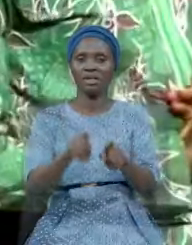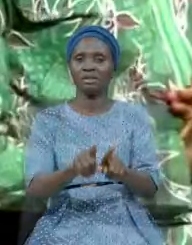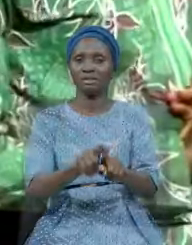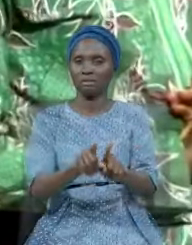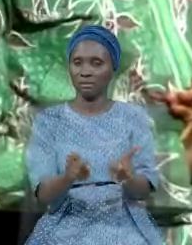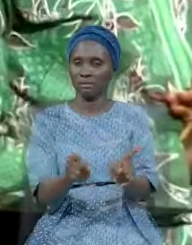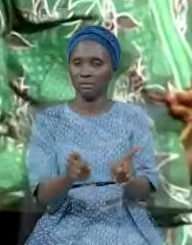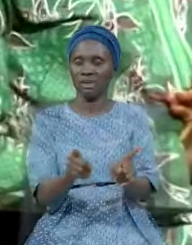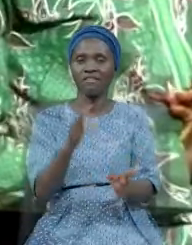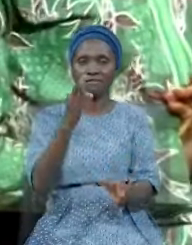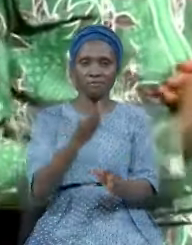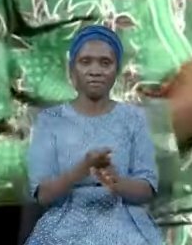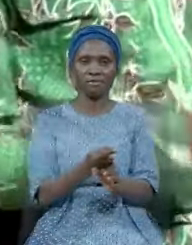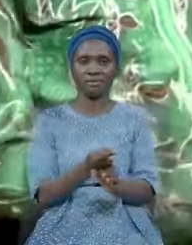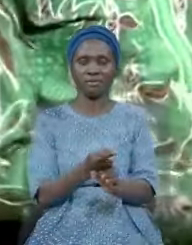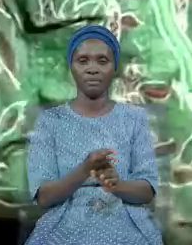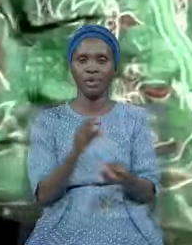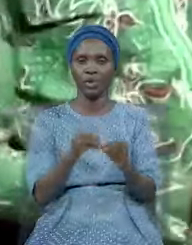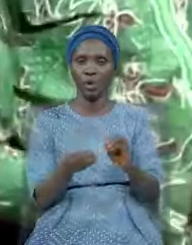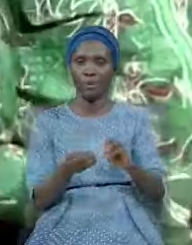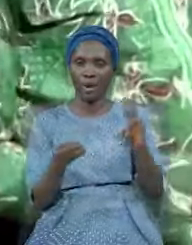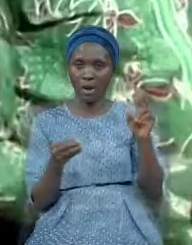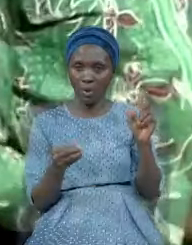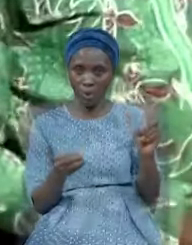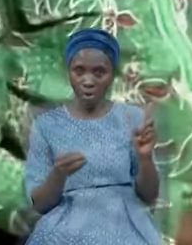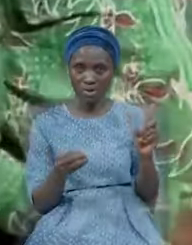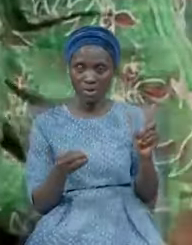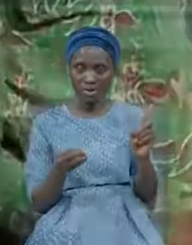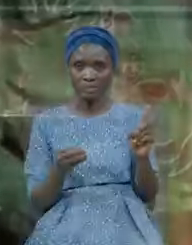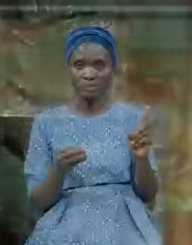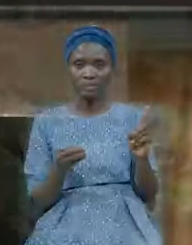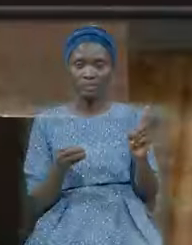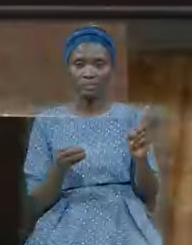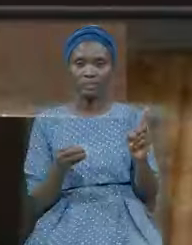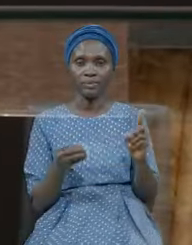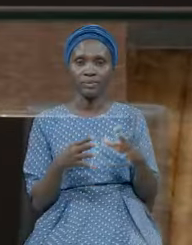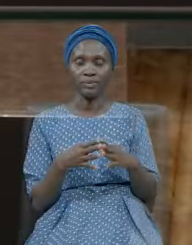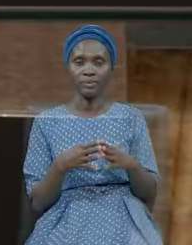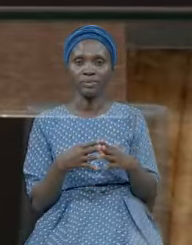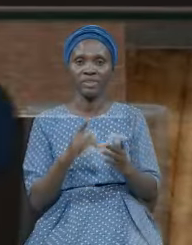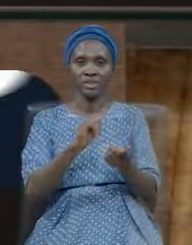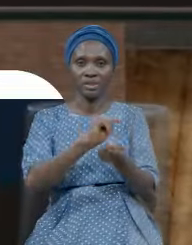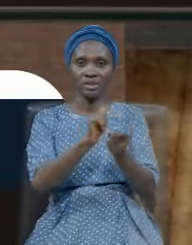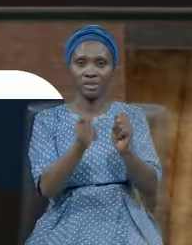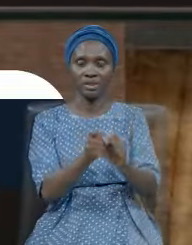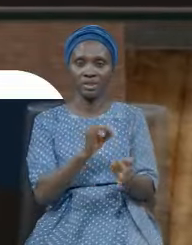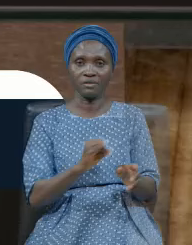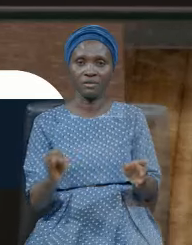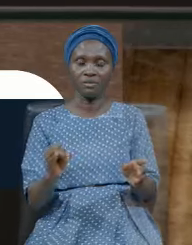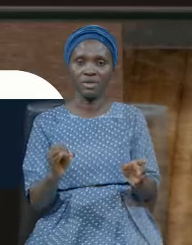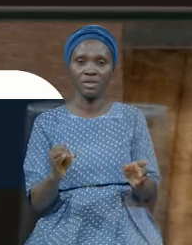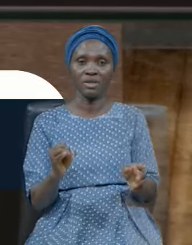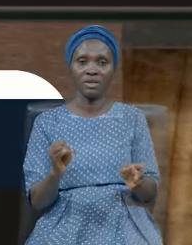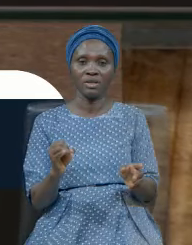distinguishing faith. Come to number one. Number one, we're looking at transforming grace through